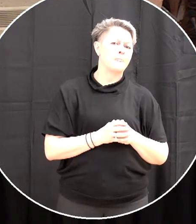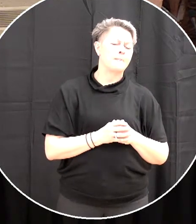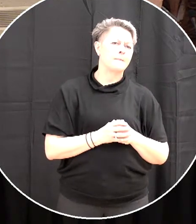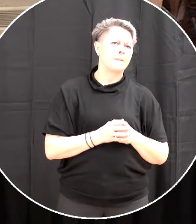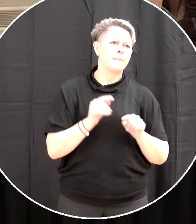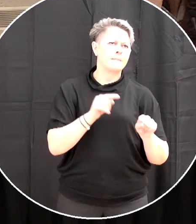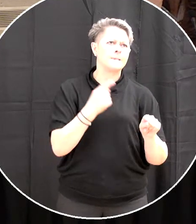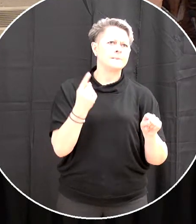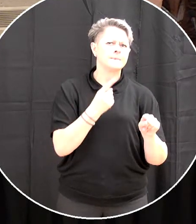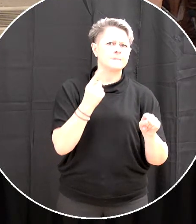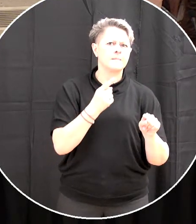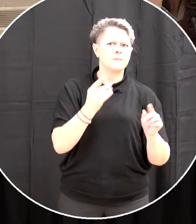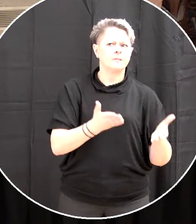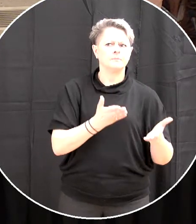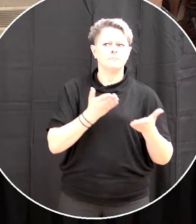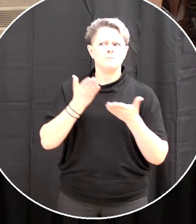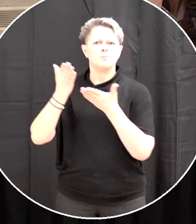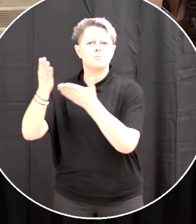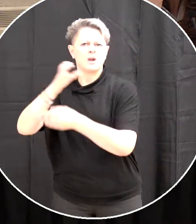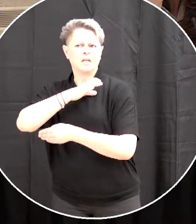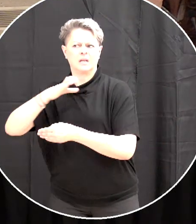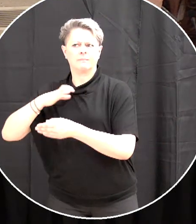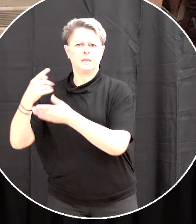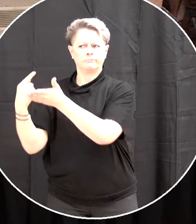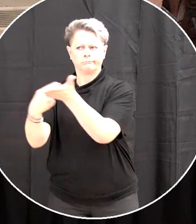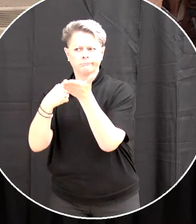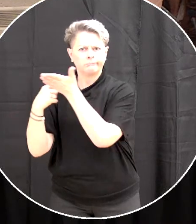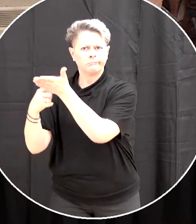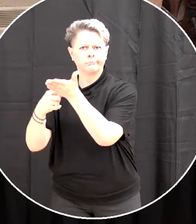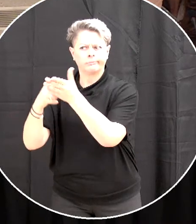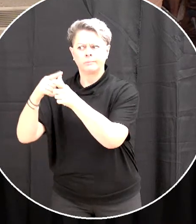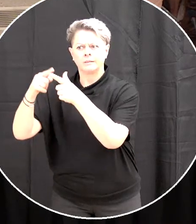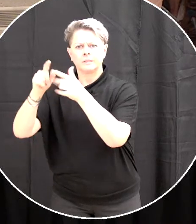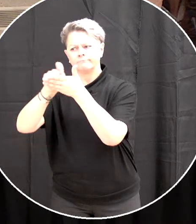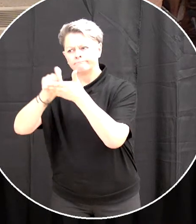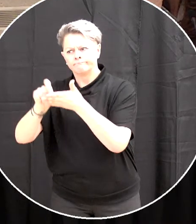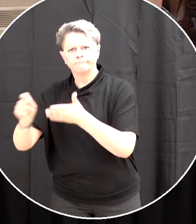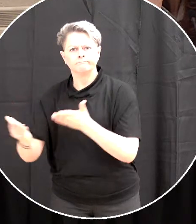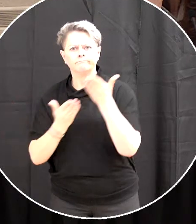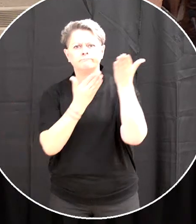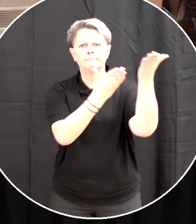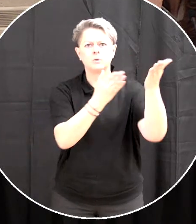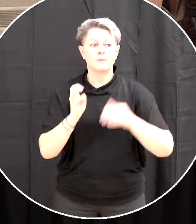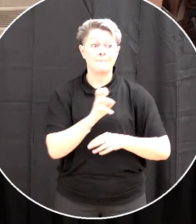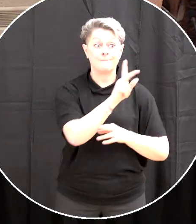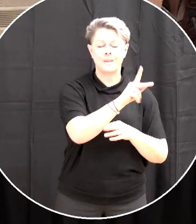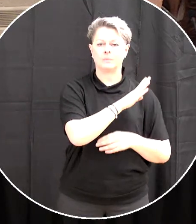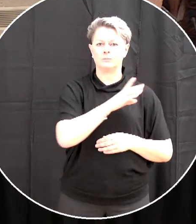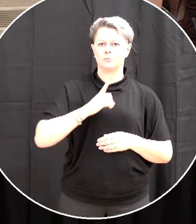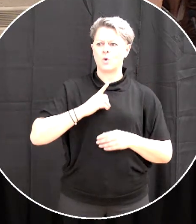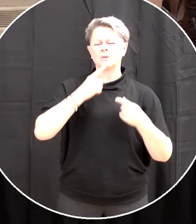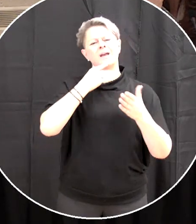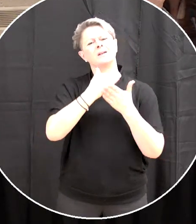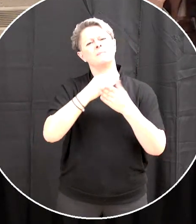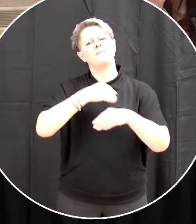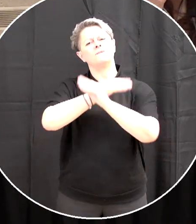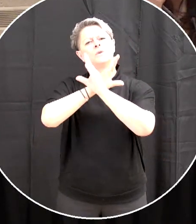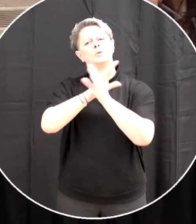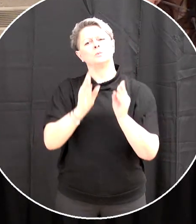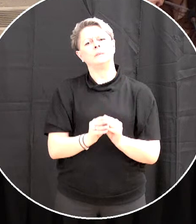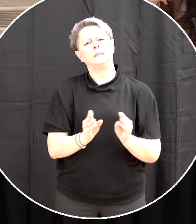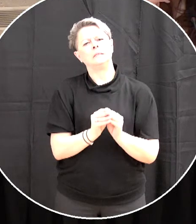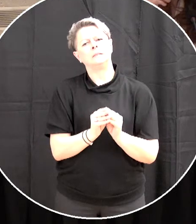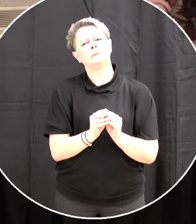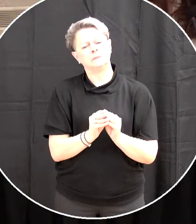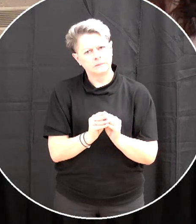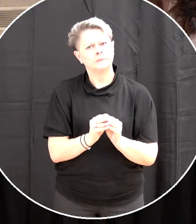to take it back to the committee and formulate a motion as well to bring back to the board. We talked about the virtual meetings, and I think if